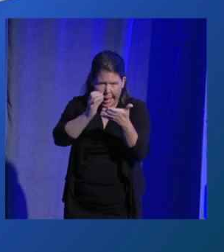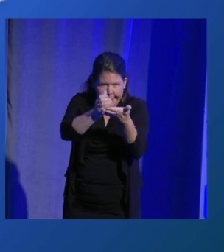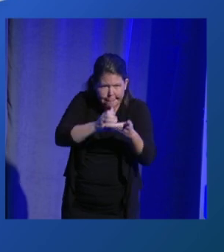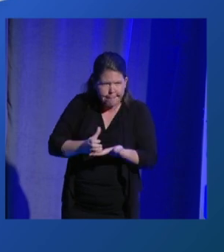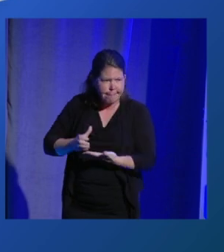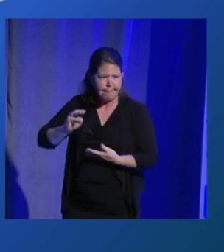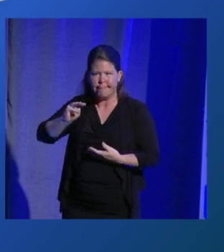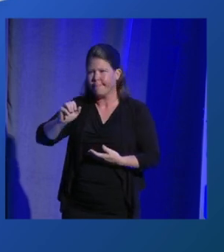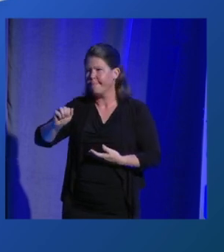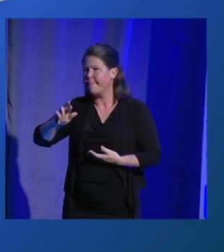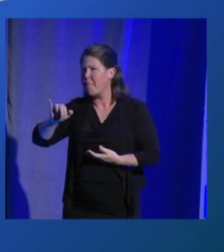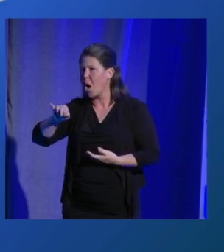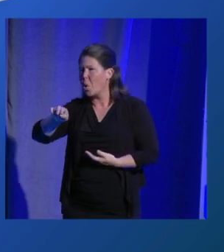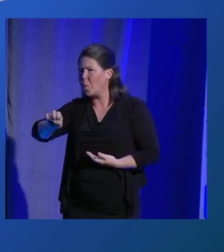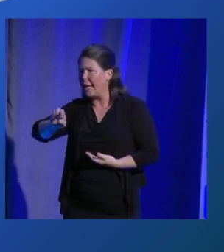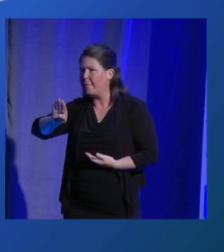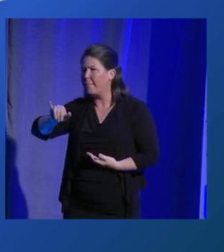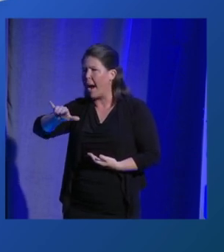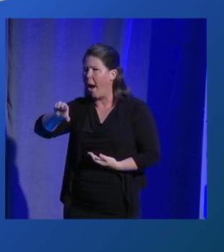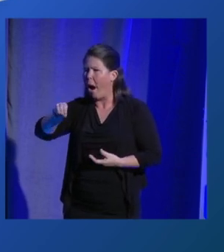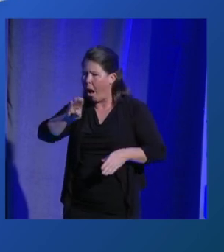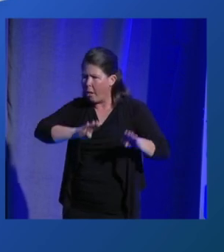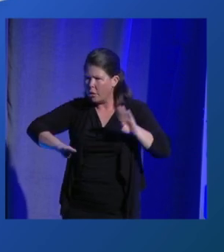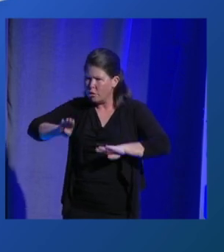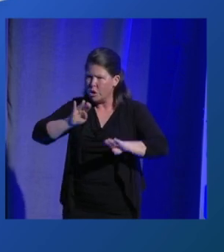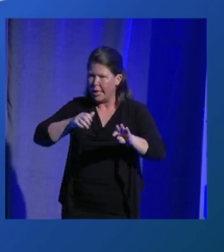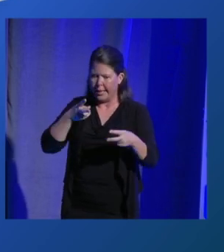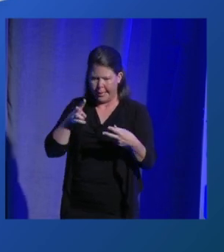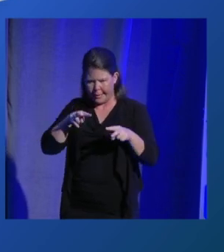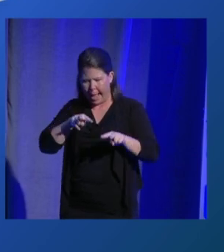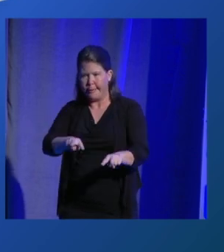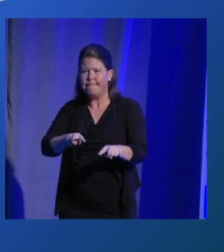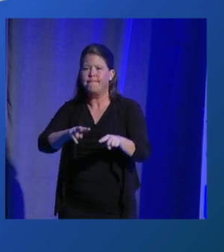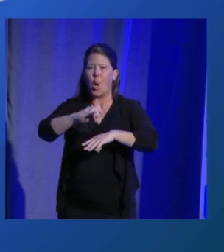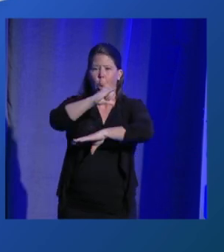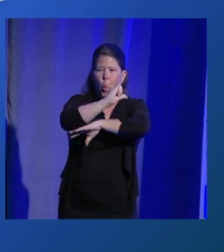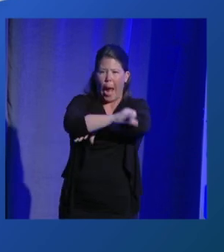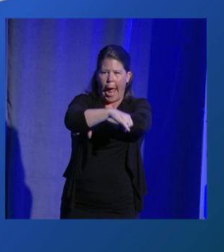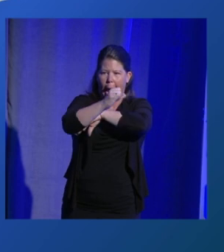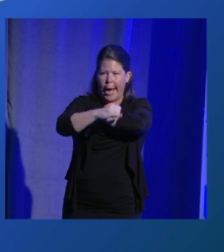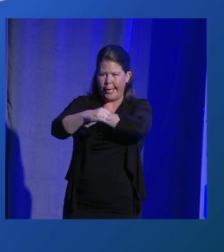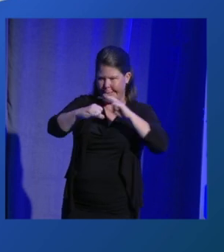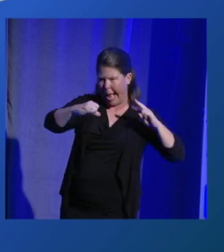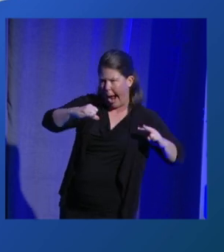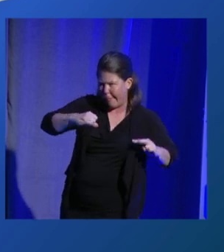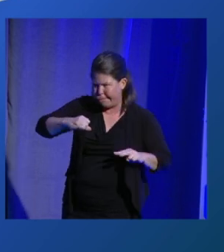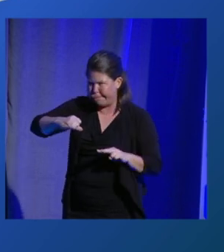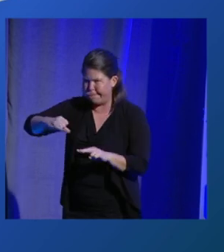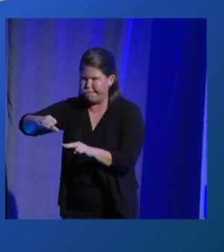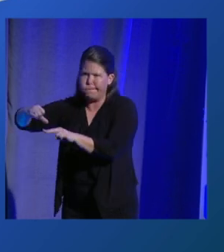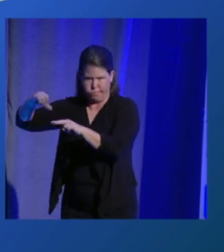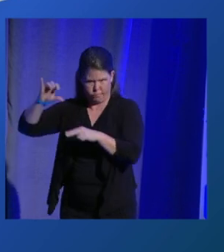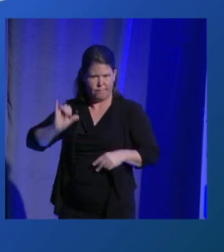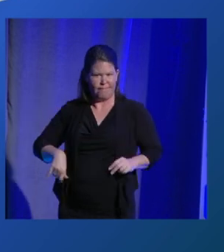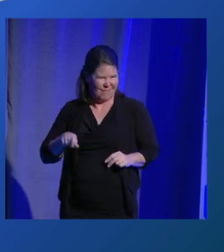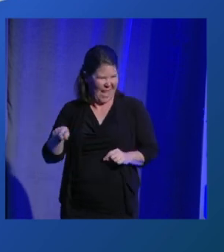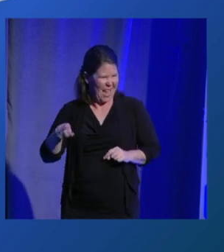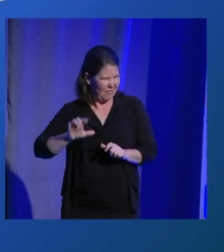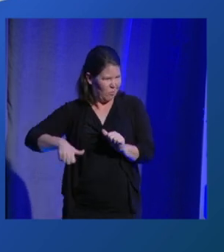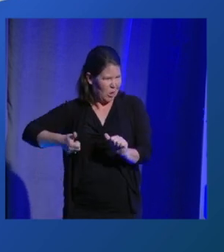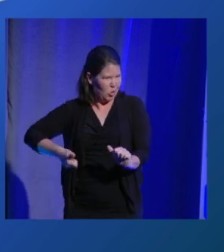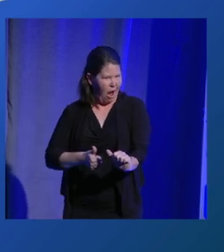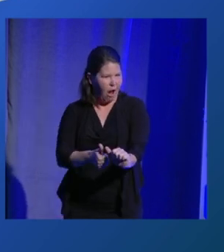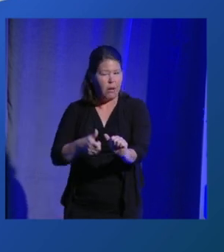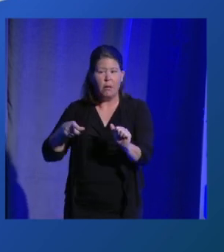biology um uh they track whales at see uh they every drone is